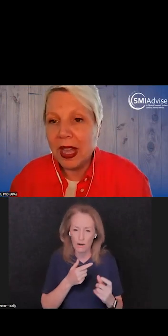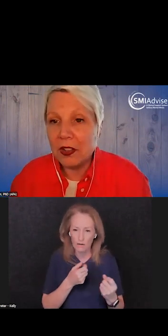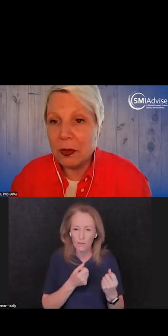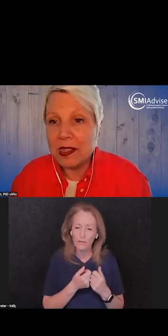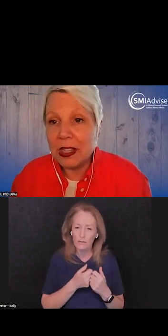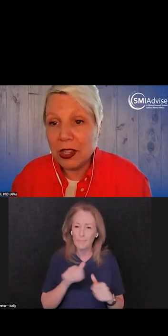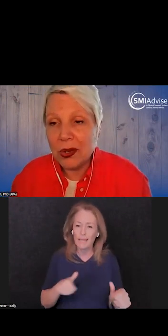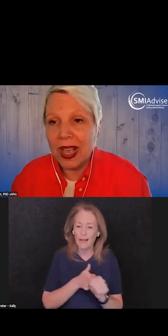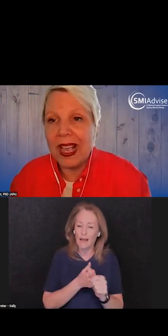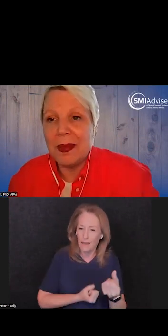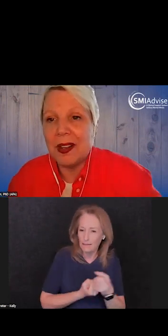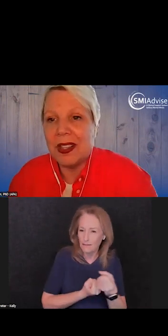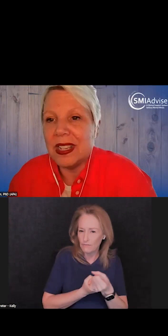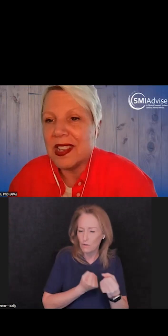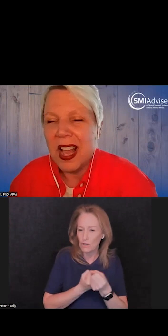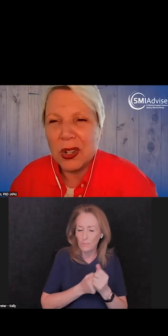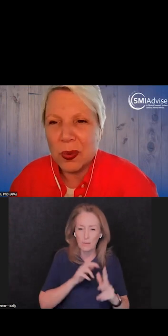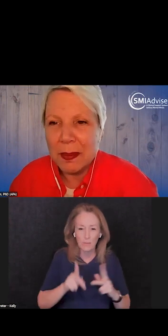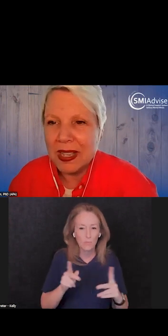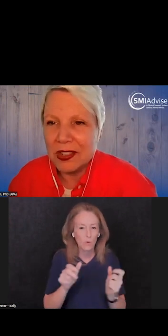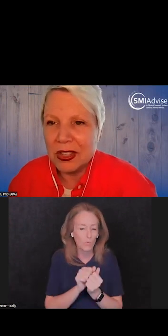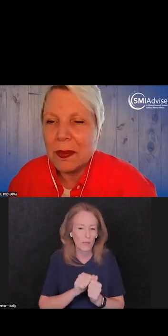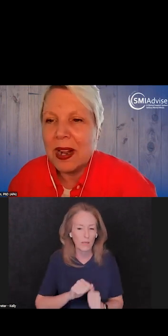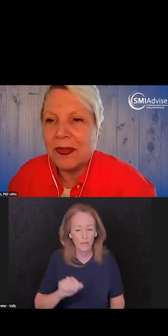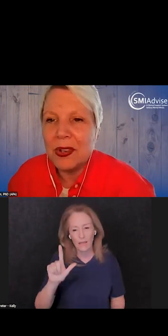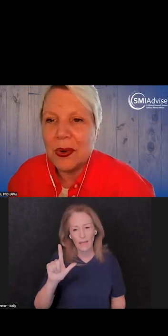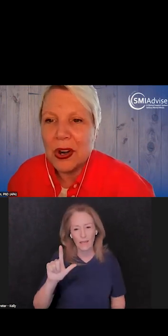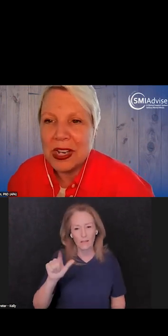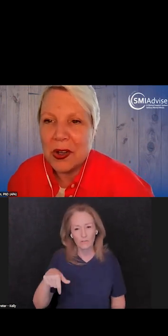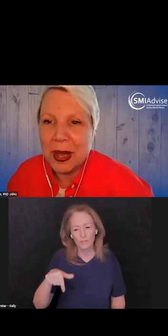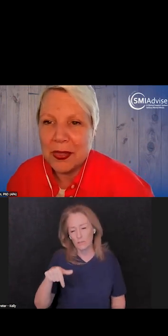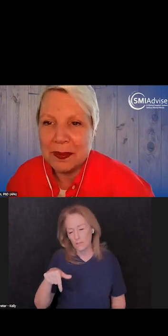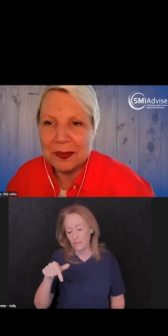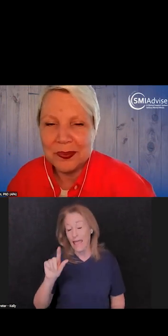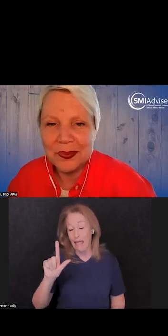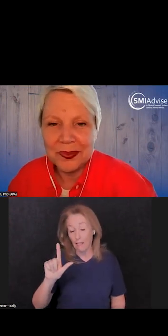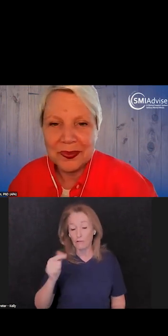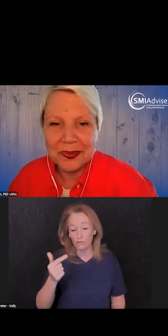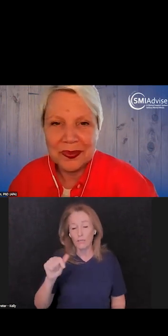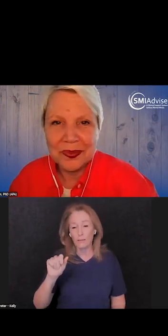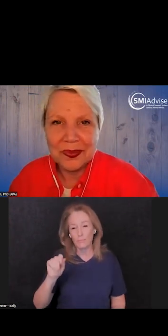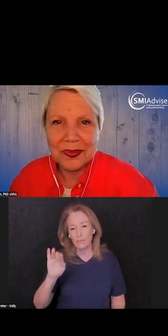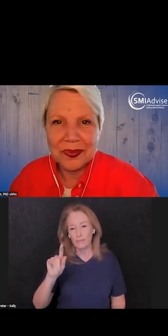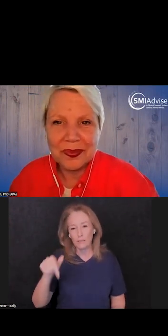with LGBTQ and mental illness. A great place to learn about if you don't already know about them.